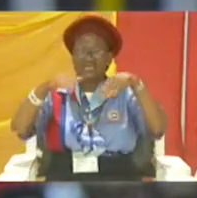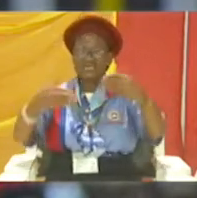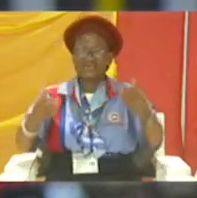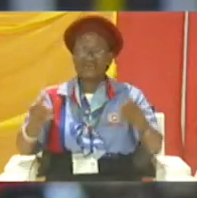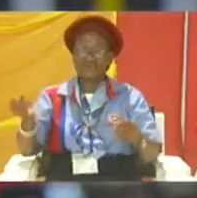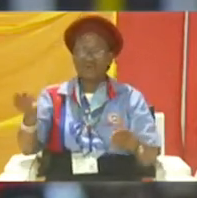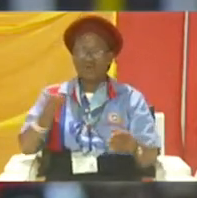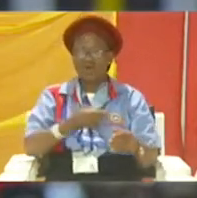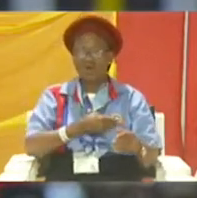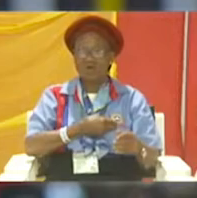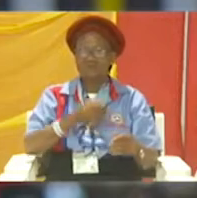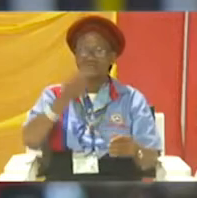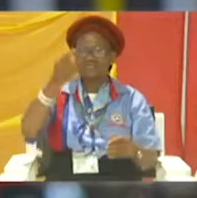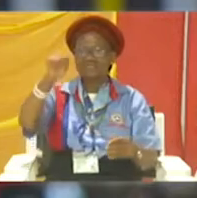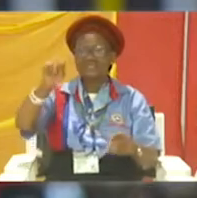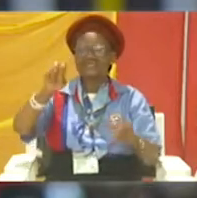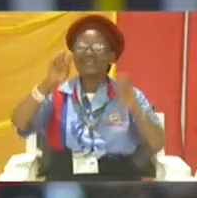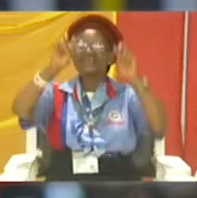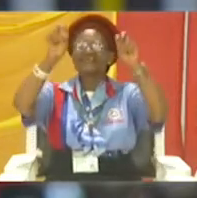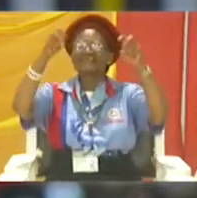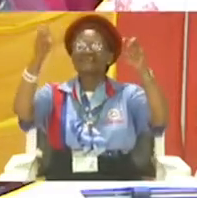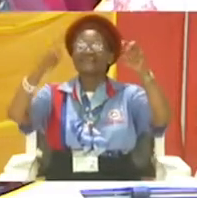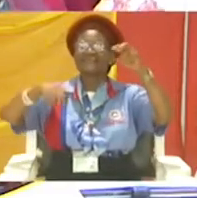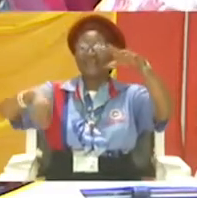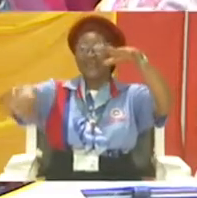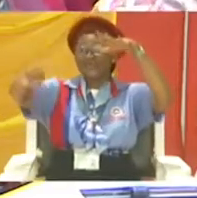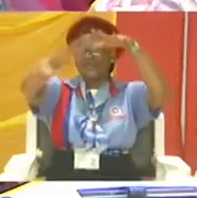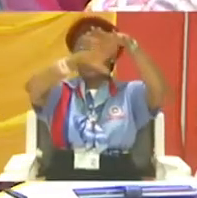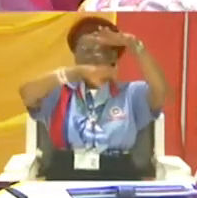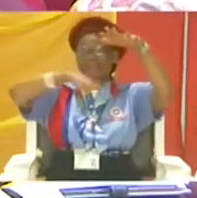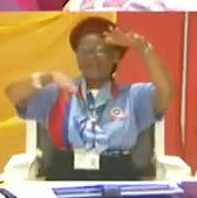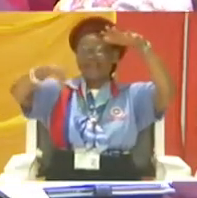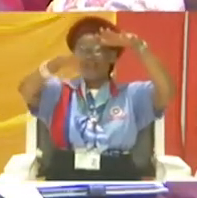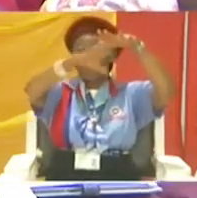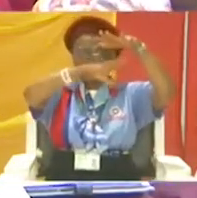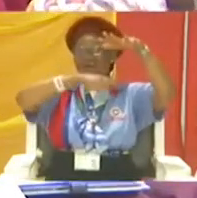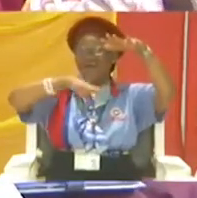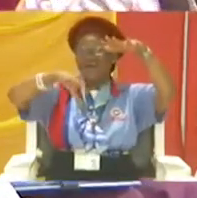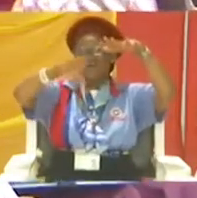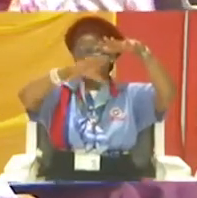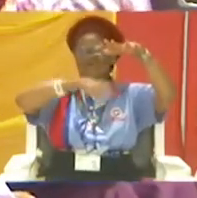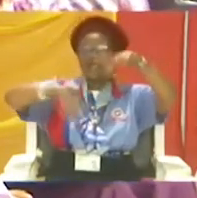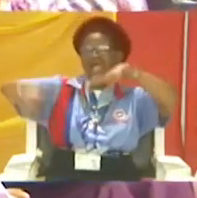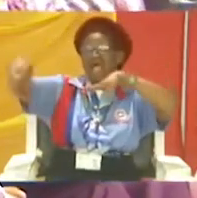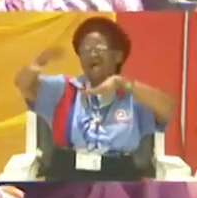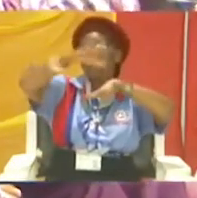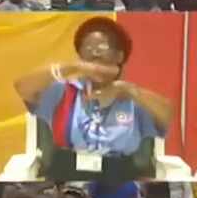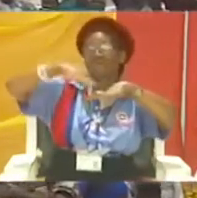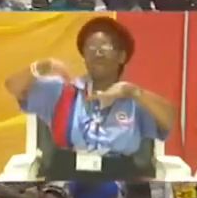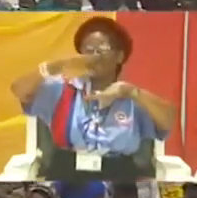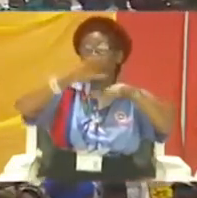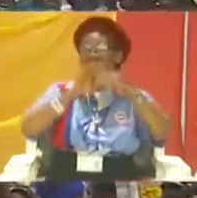Beyond Expectations. Amen. O na ni